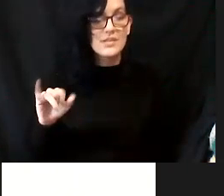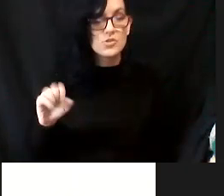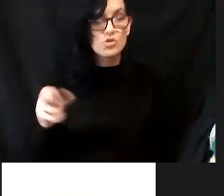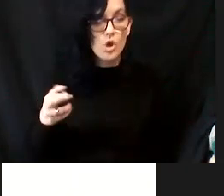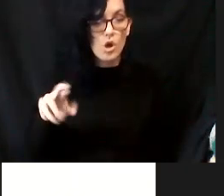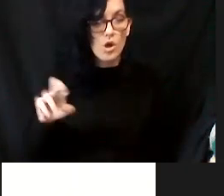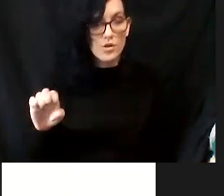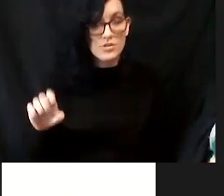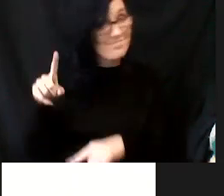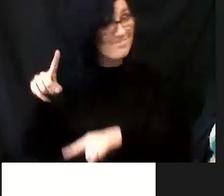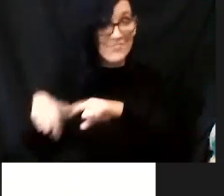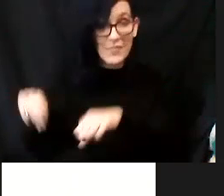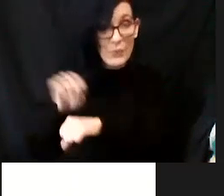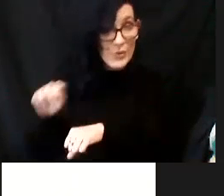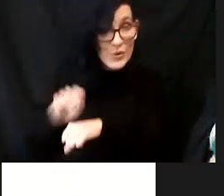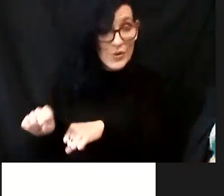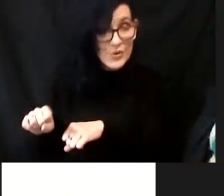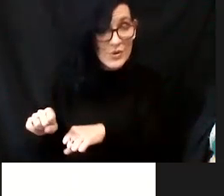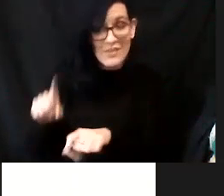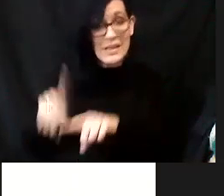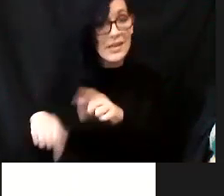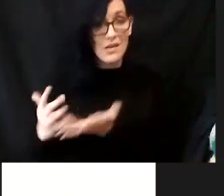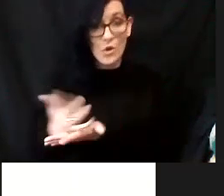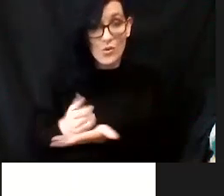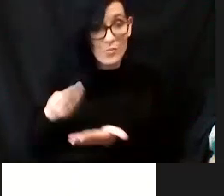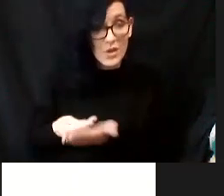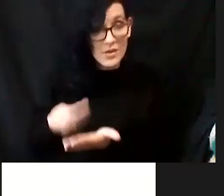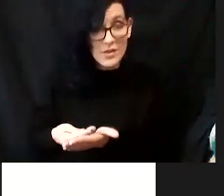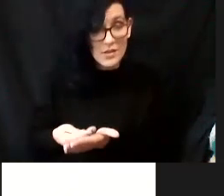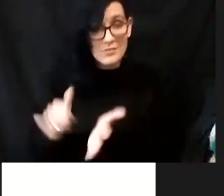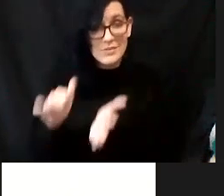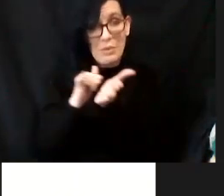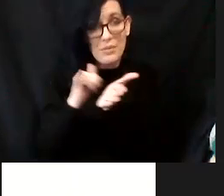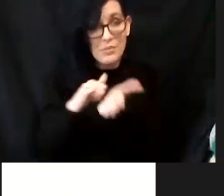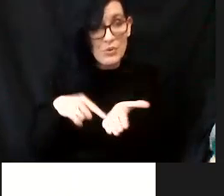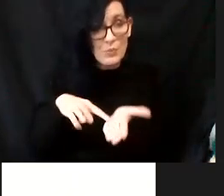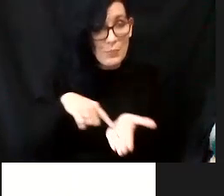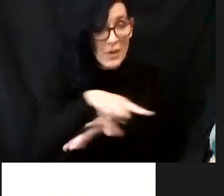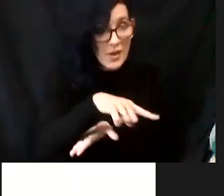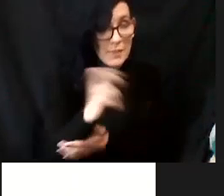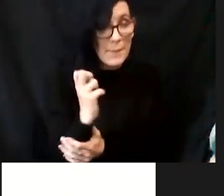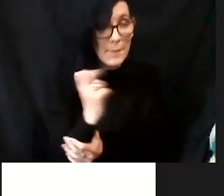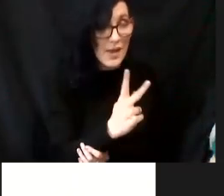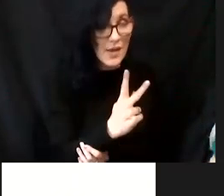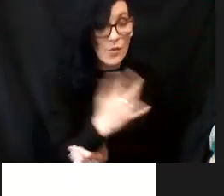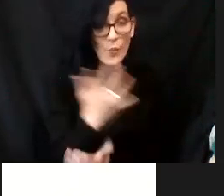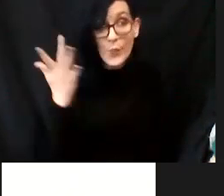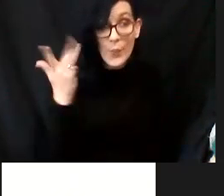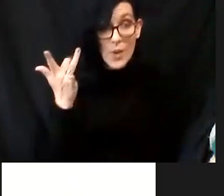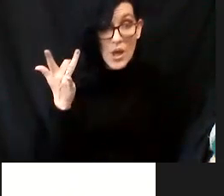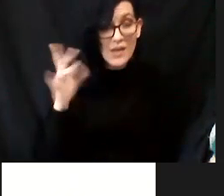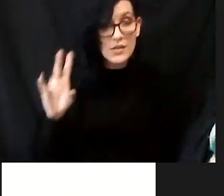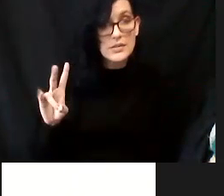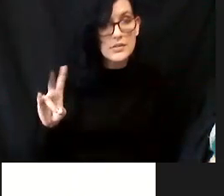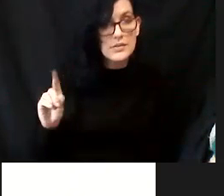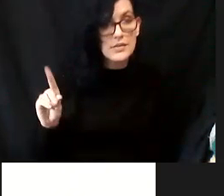money to pay back their student loans, their federal student loans, due to a disability. So they